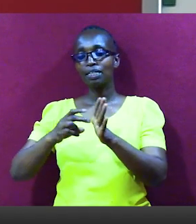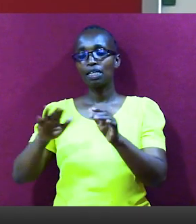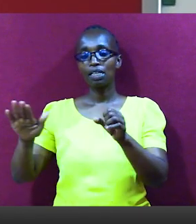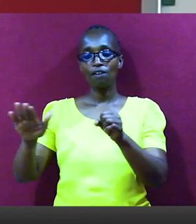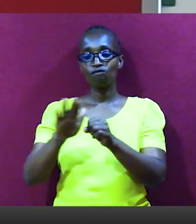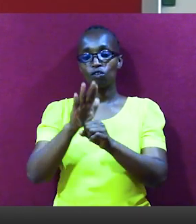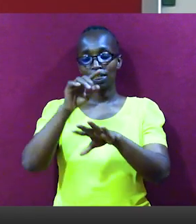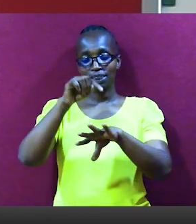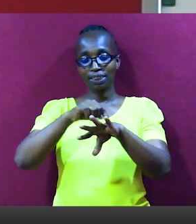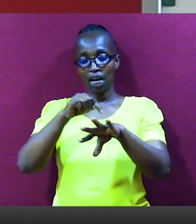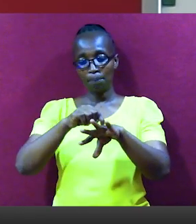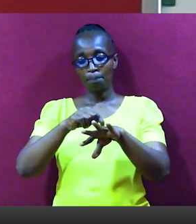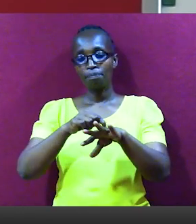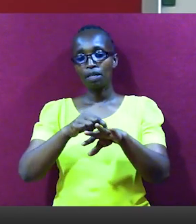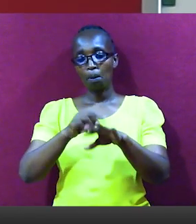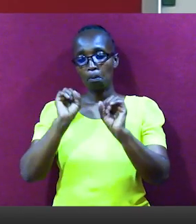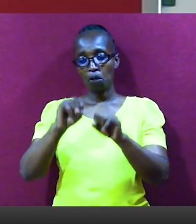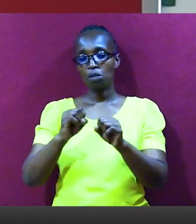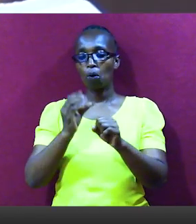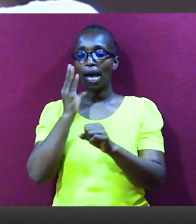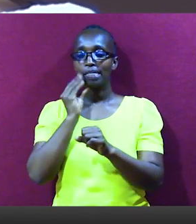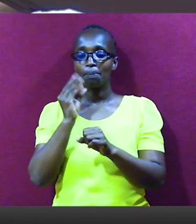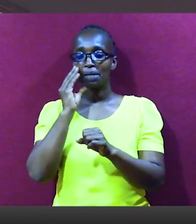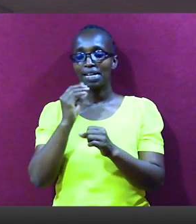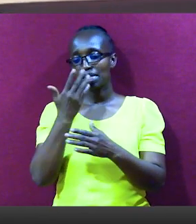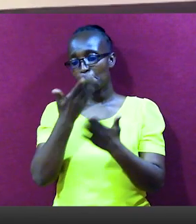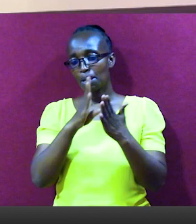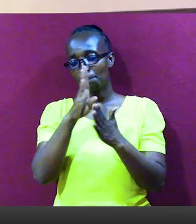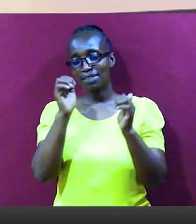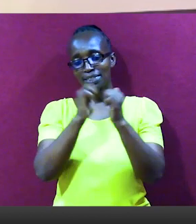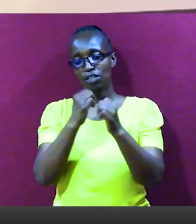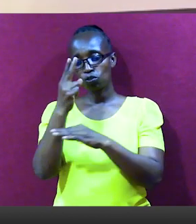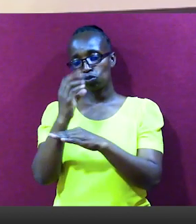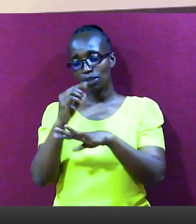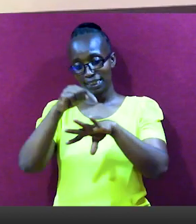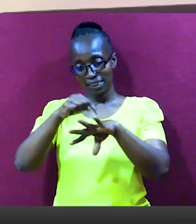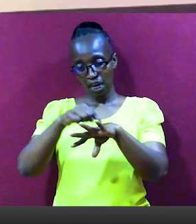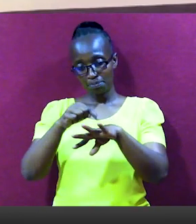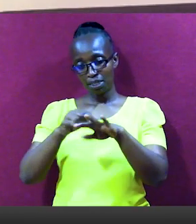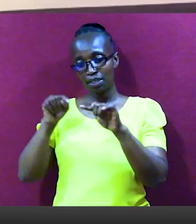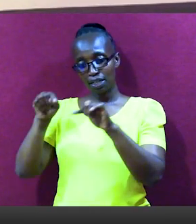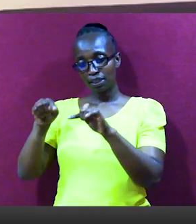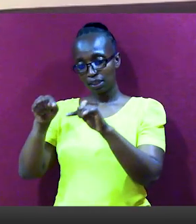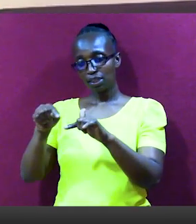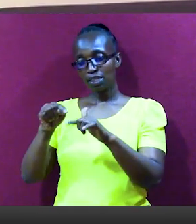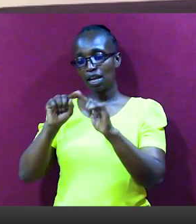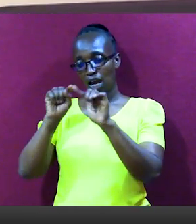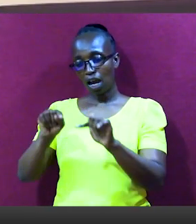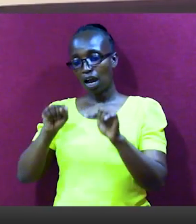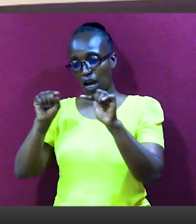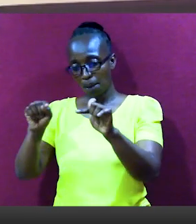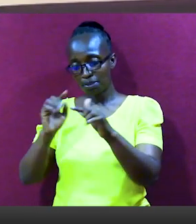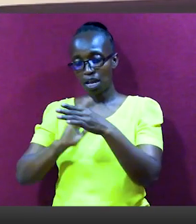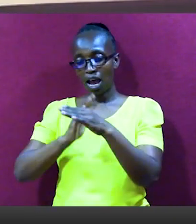And throughout their life, they can get as many as 10 to even 20 fractures. Ugonjwa huu unasababishwa na kasoro